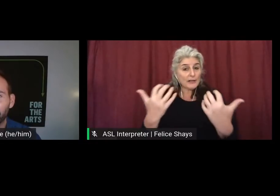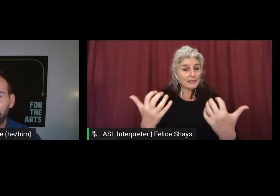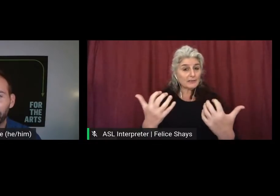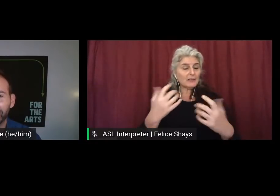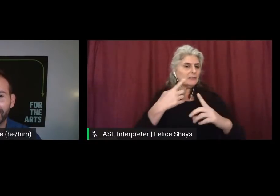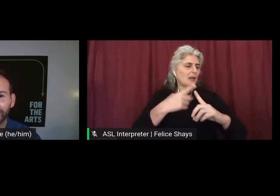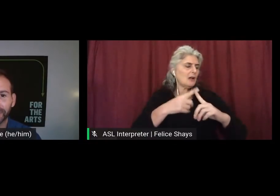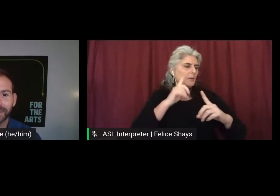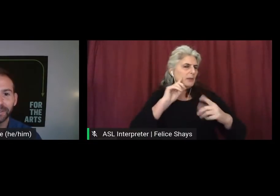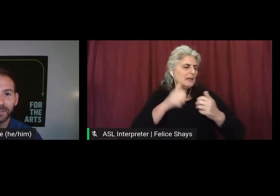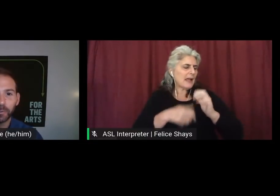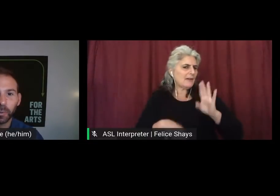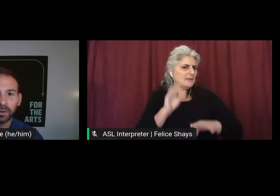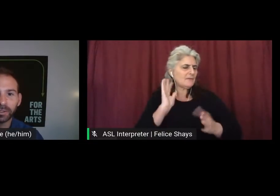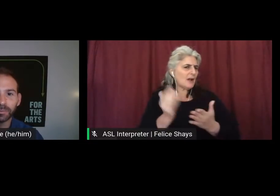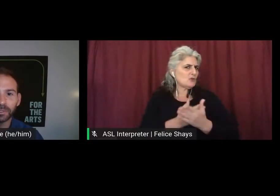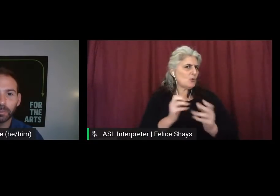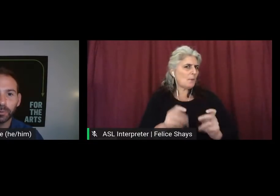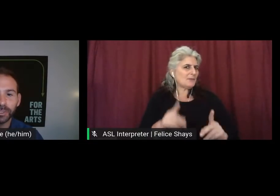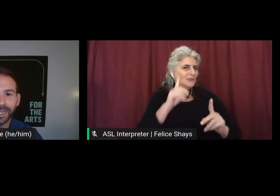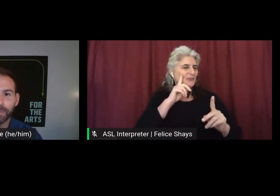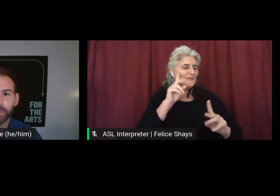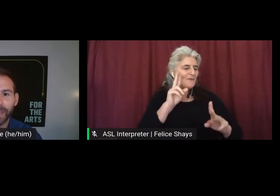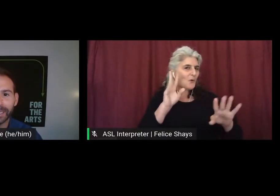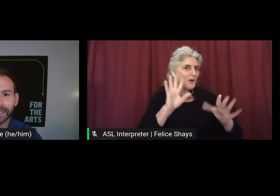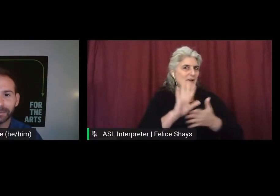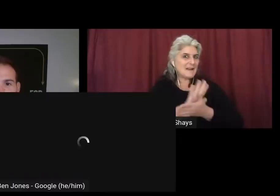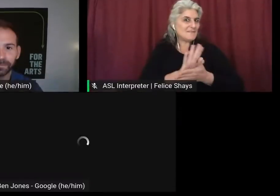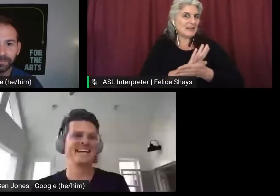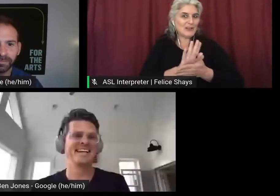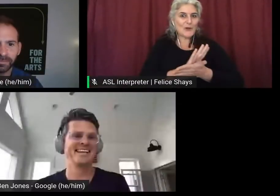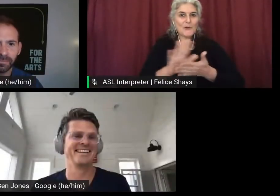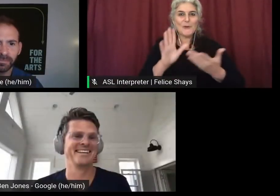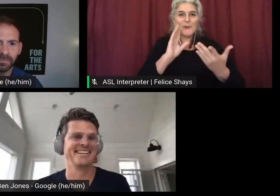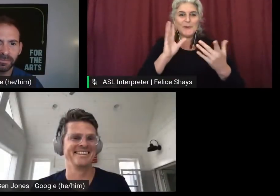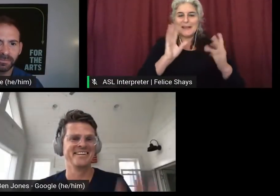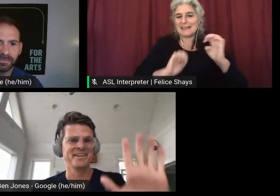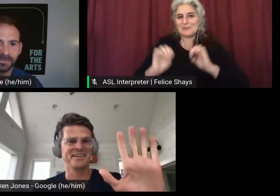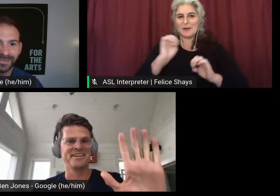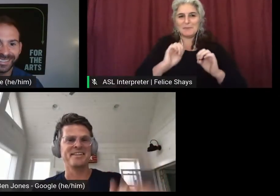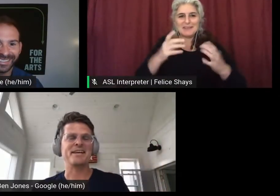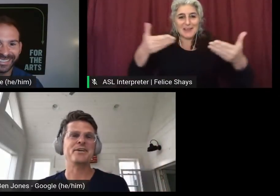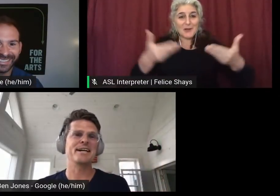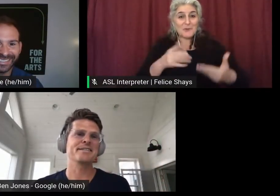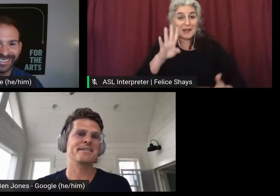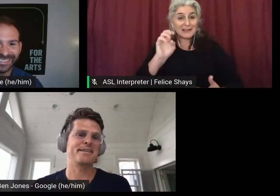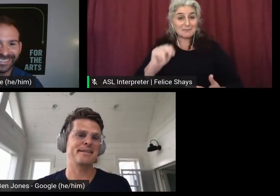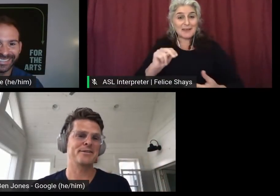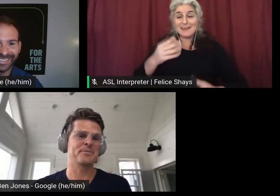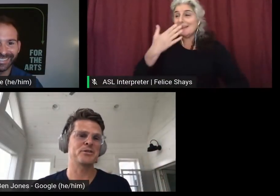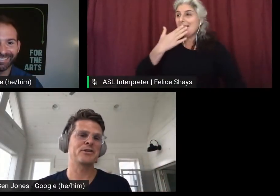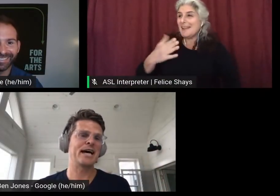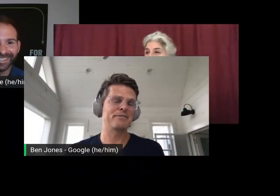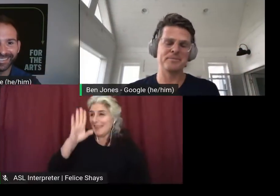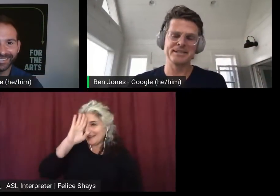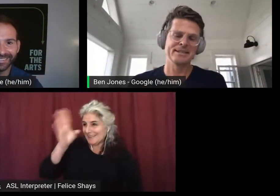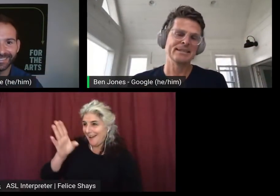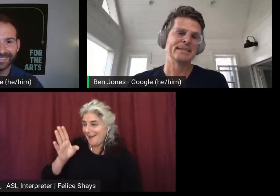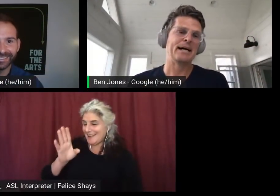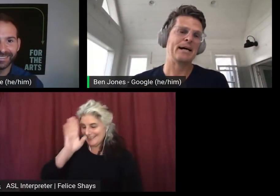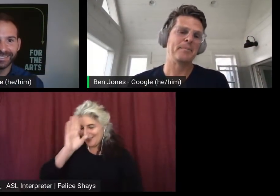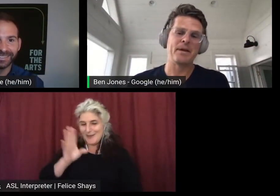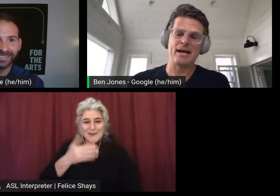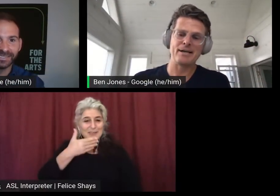video experimentation. Welcome to Bootcamp, Ben. Thank you, guys. Thanks so much for having